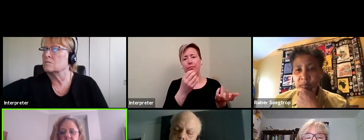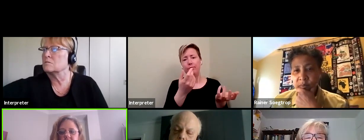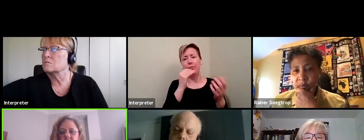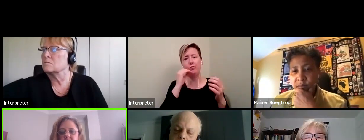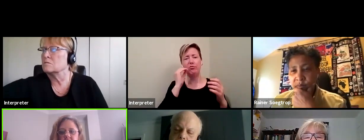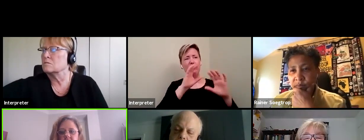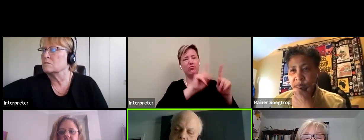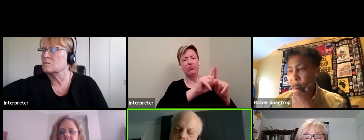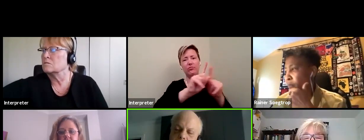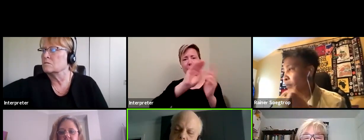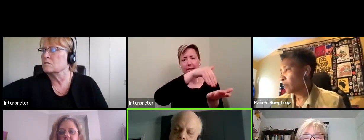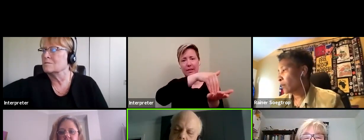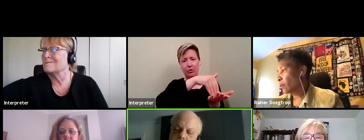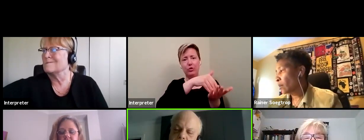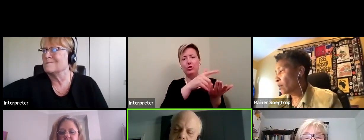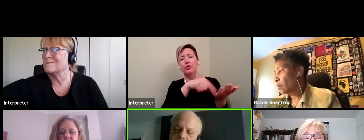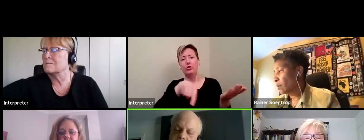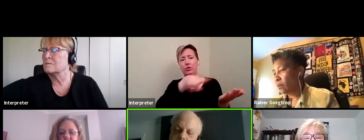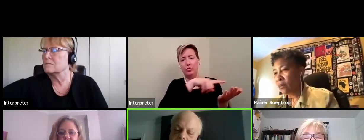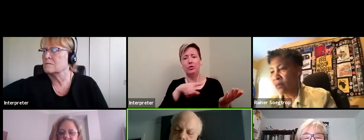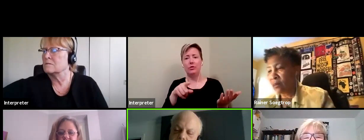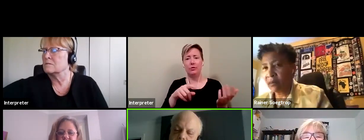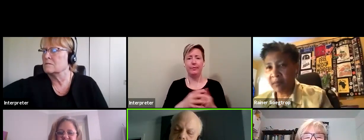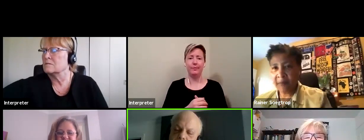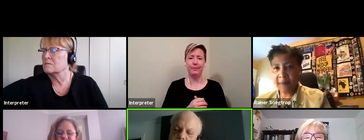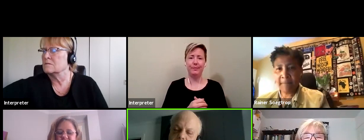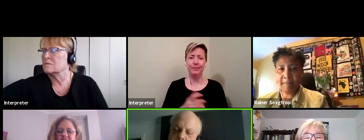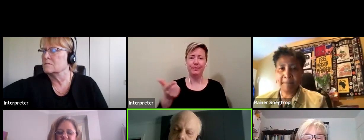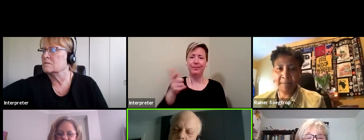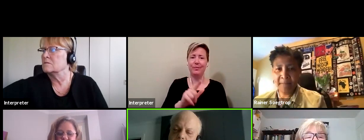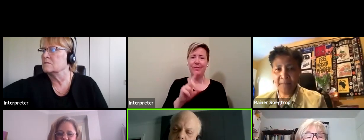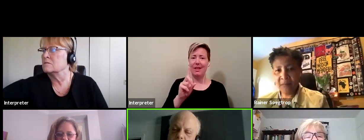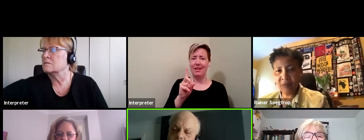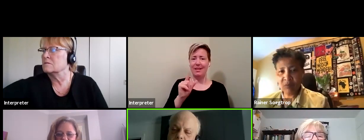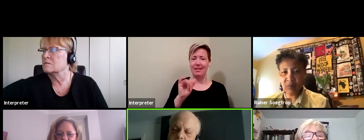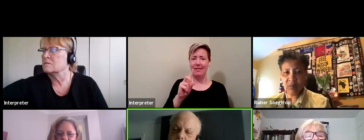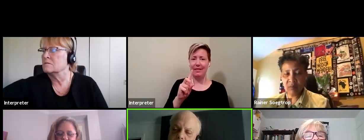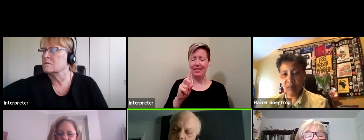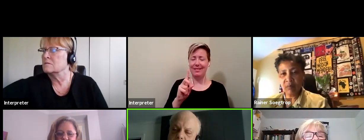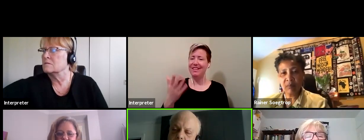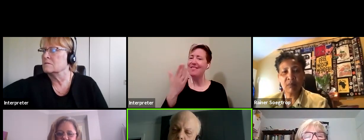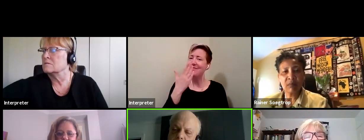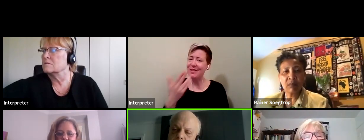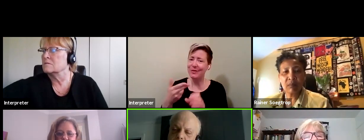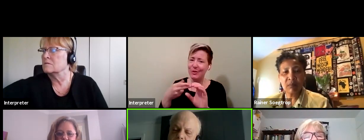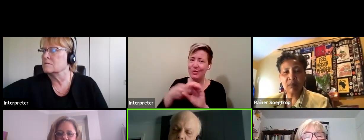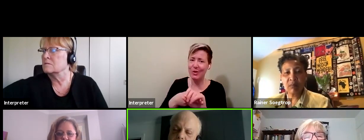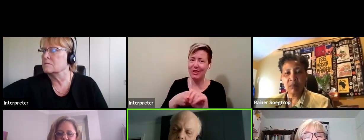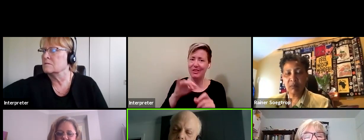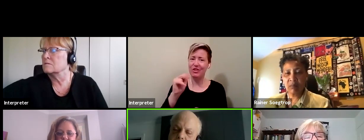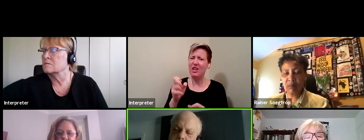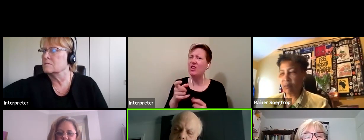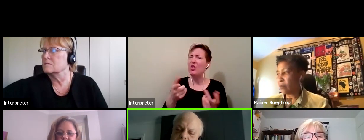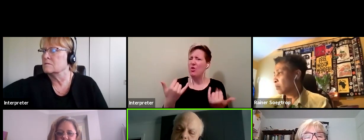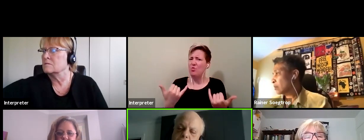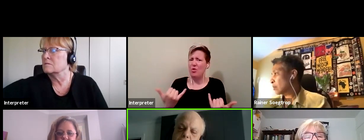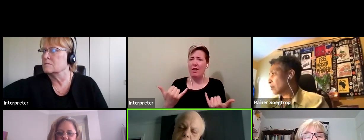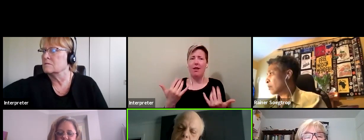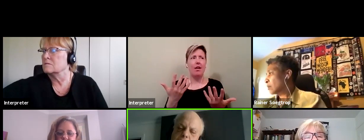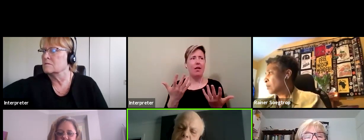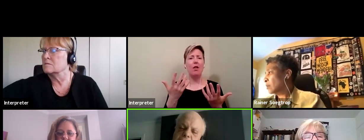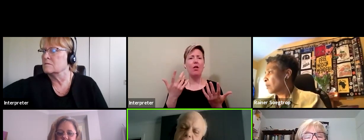Jane. Jane, thanks so much for coming. Tell us, what are you hearing and what are the big challenges or